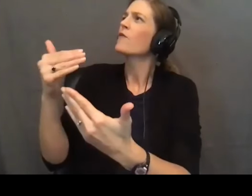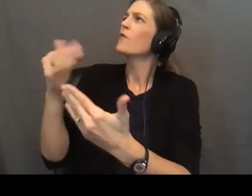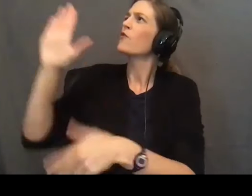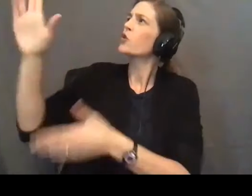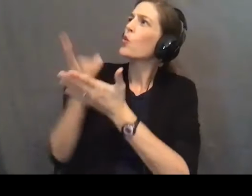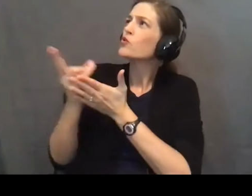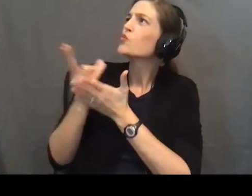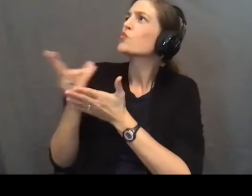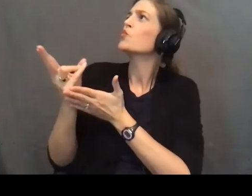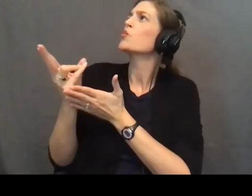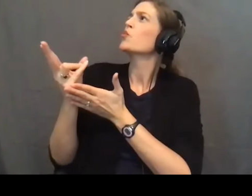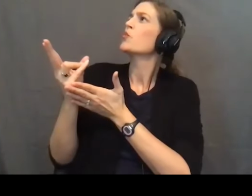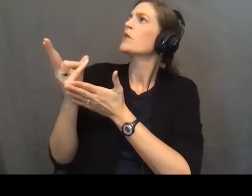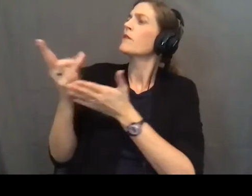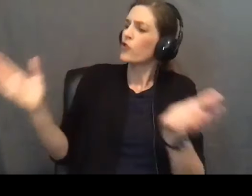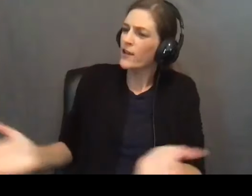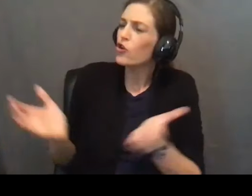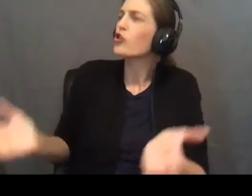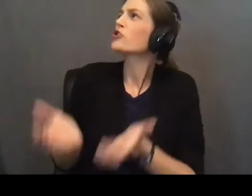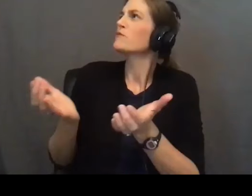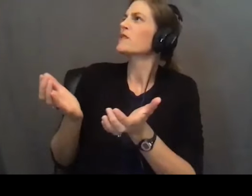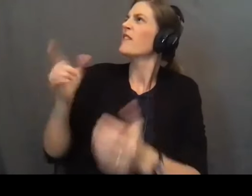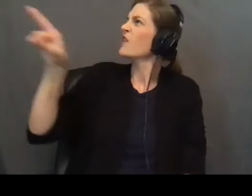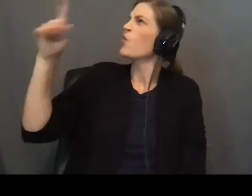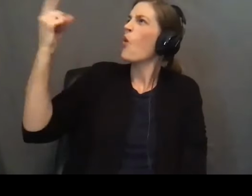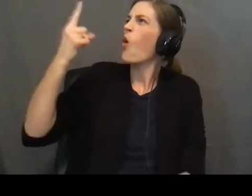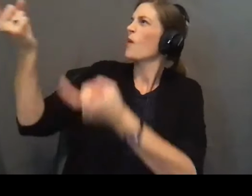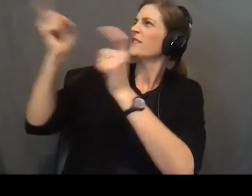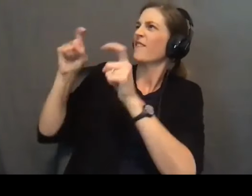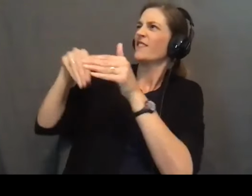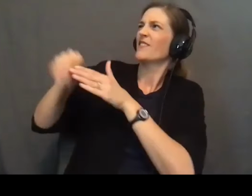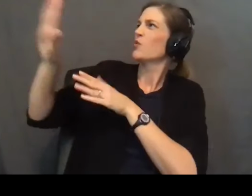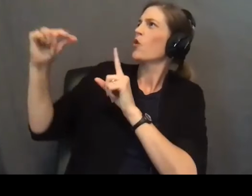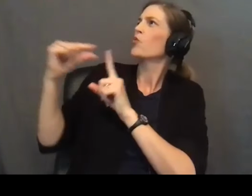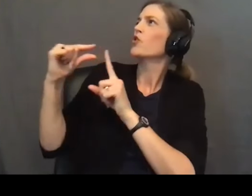For the encouragement That you always give us In your word